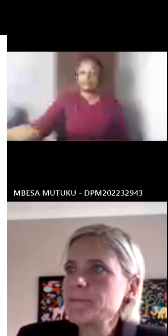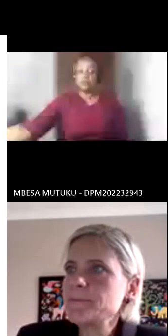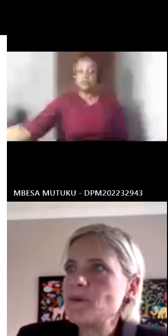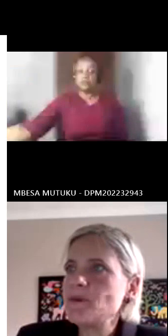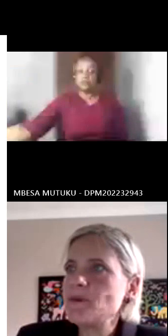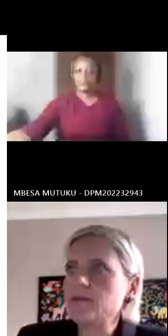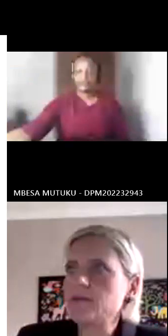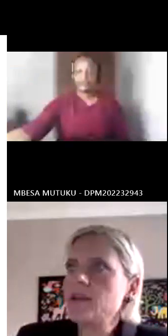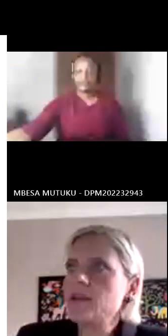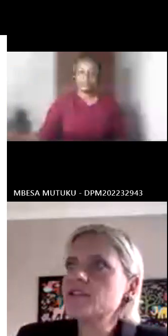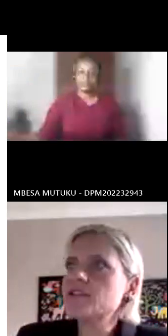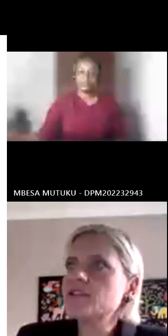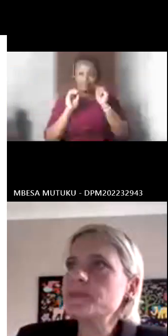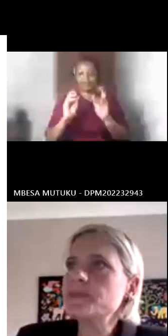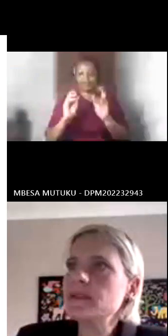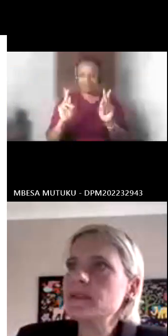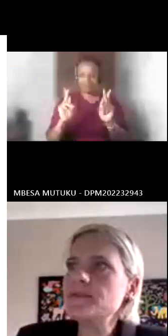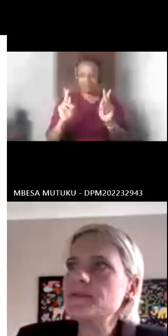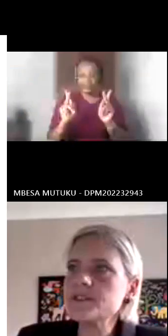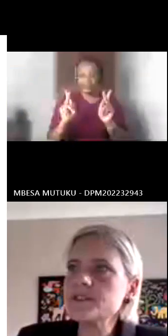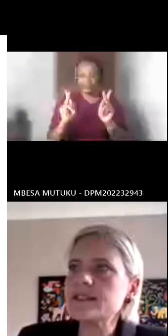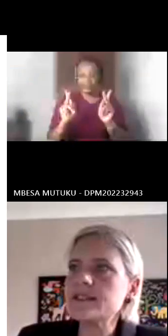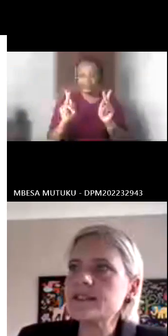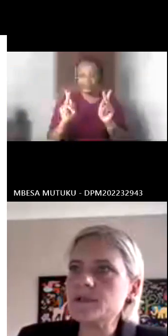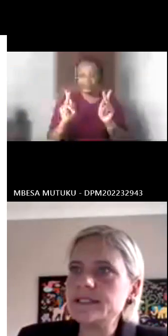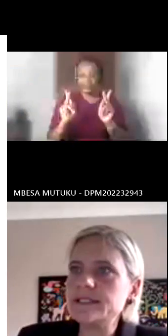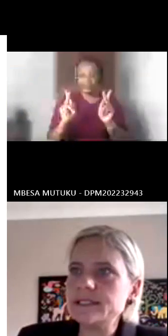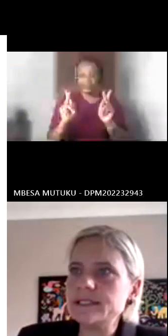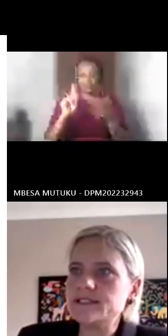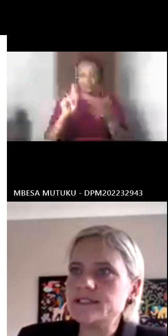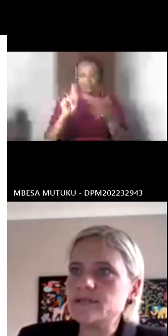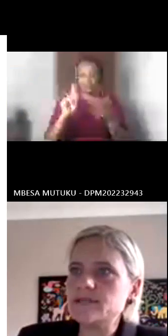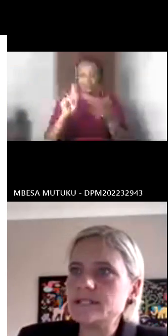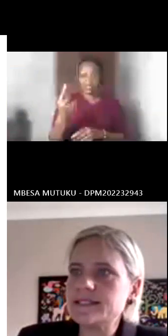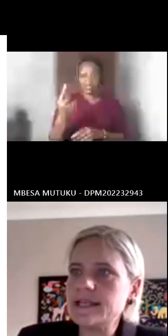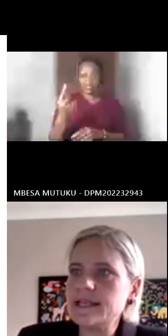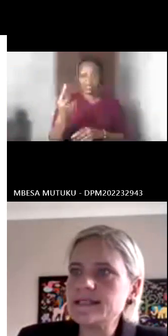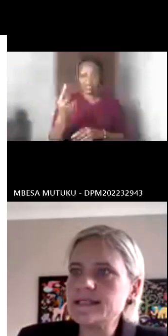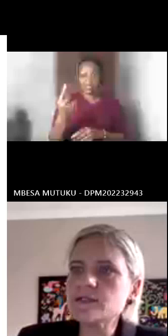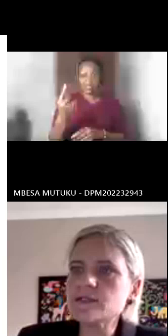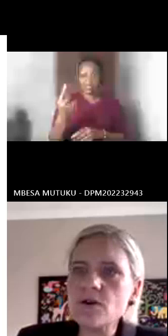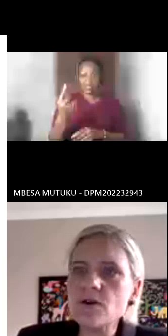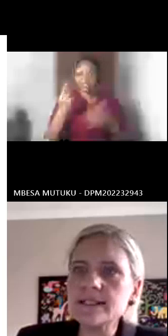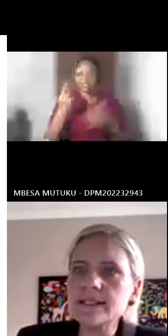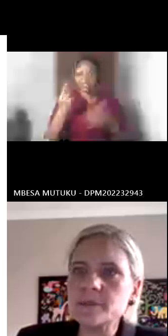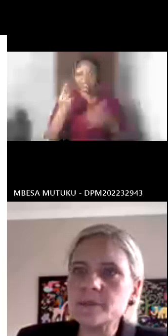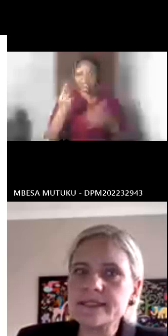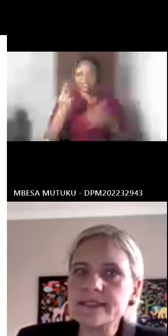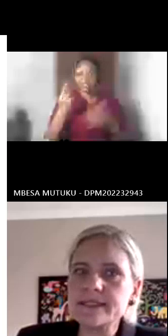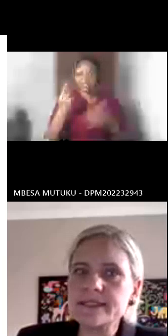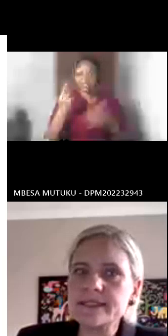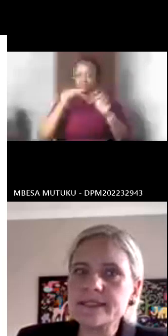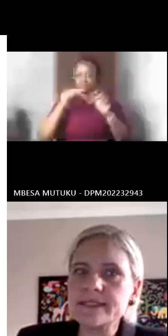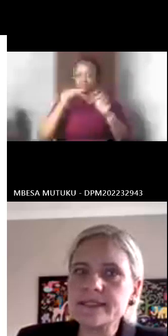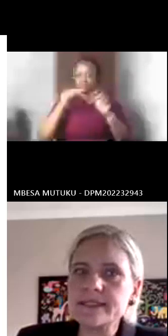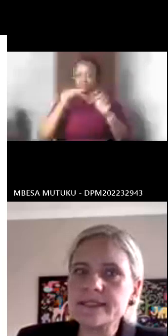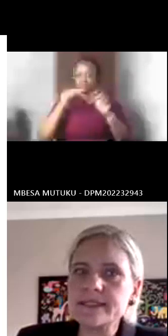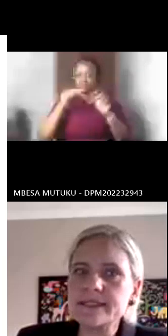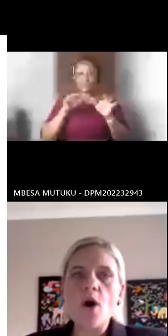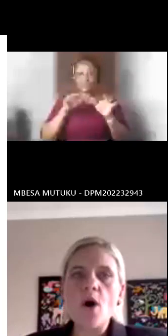Perfect. Okay. So the first thing that I would like to do today is to talk a little bit